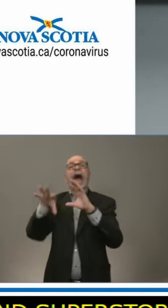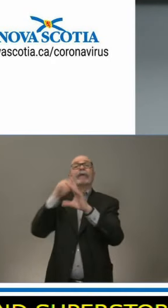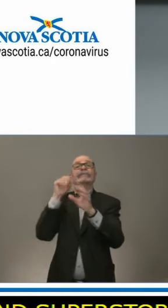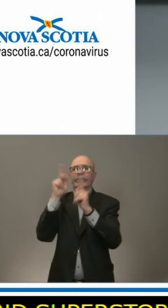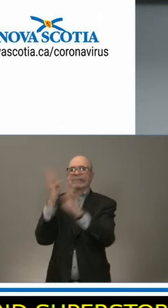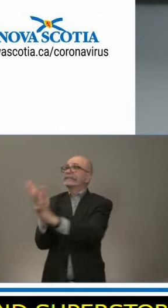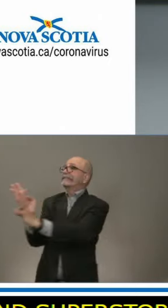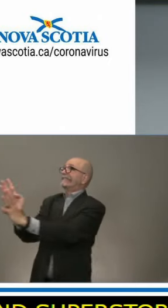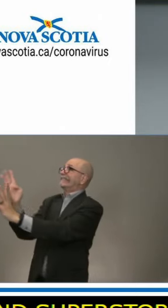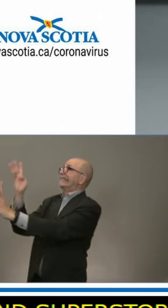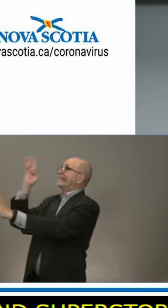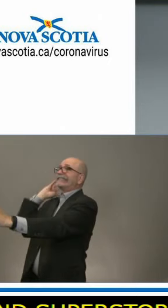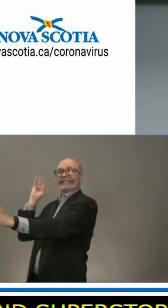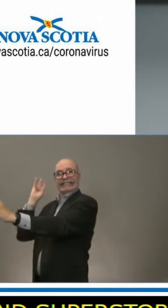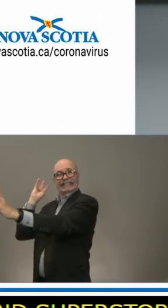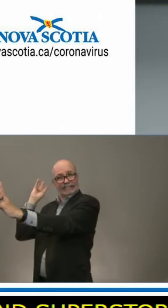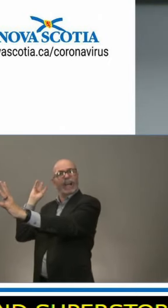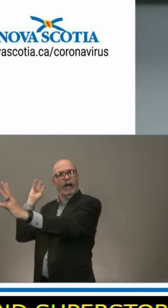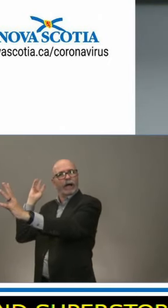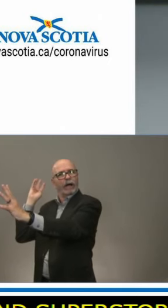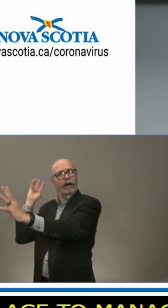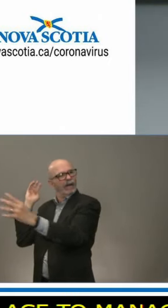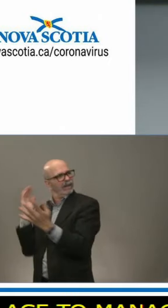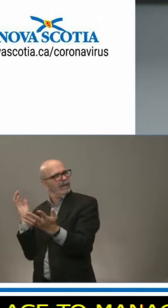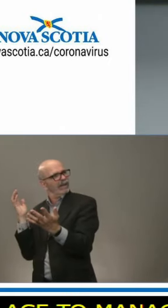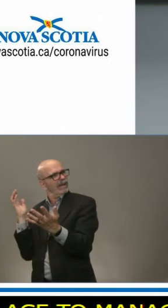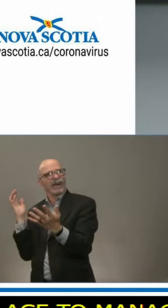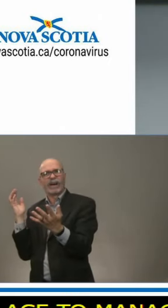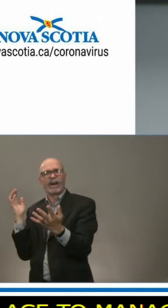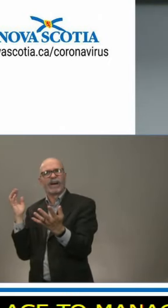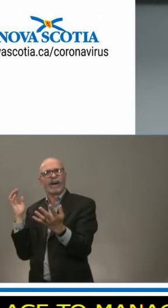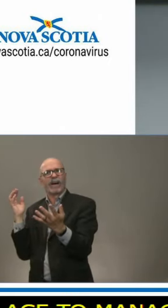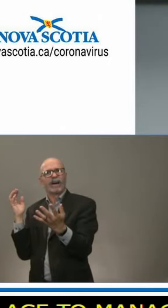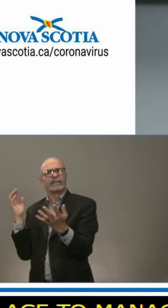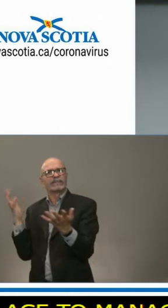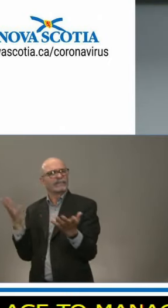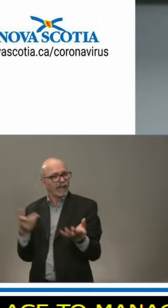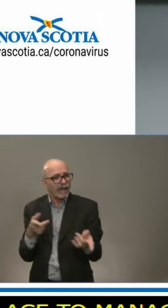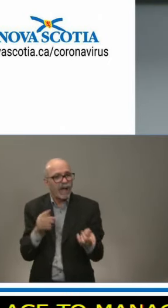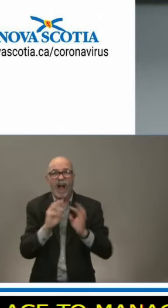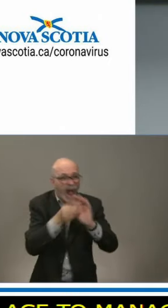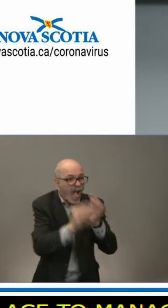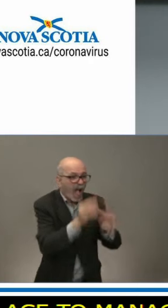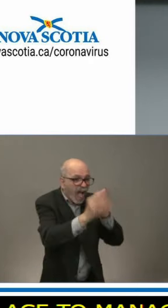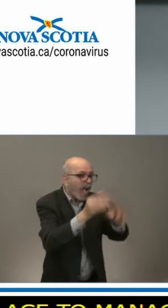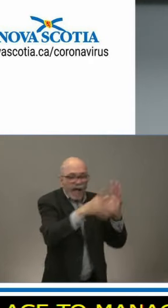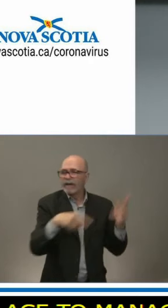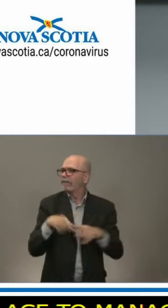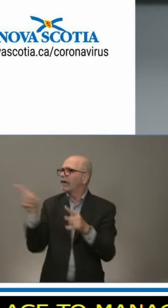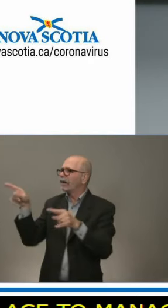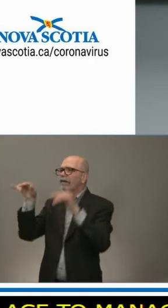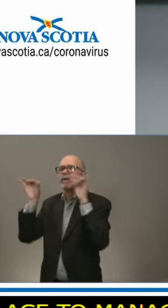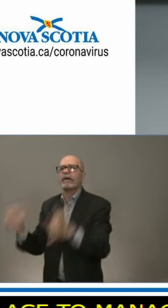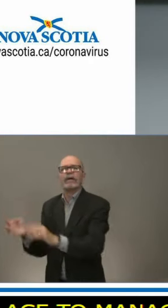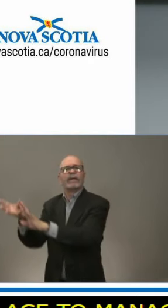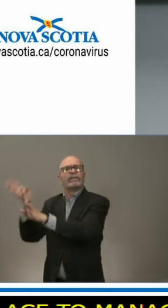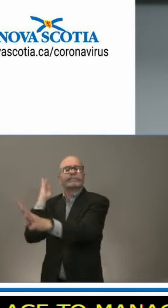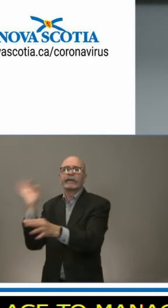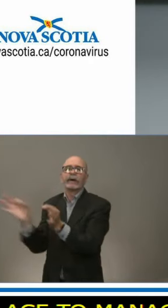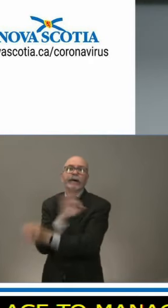if they're all crowded up outside and exposing one another there. So I bring that forward as an